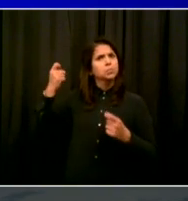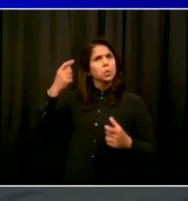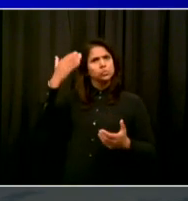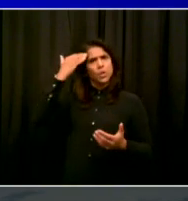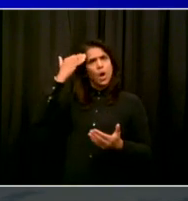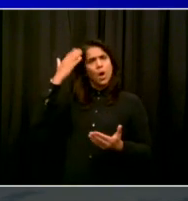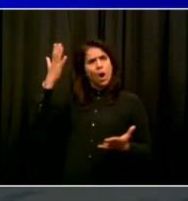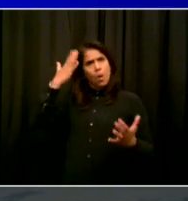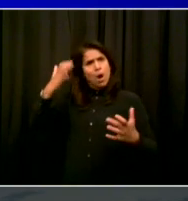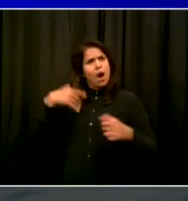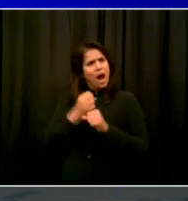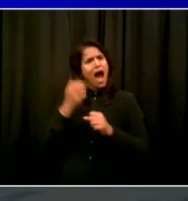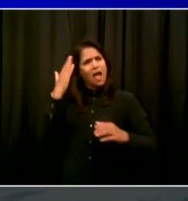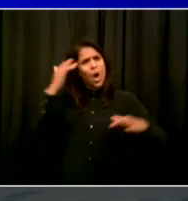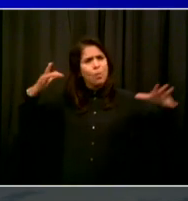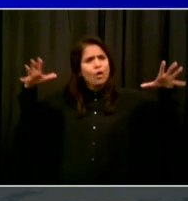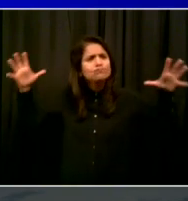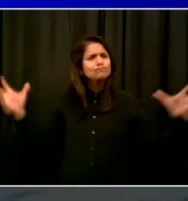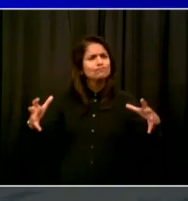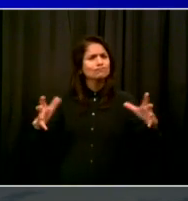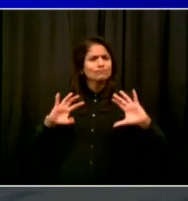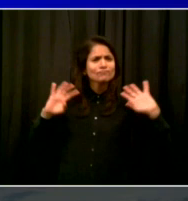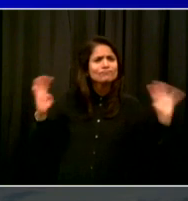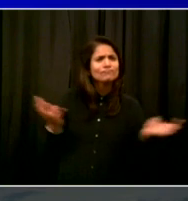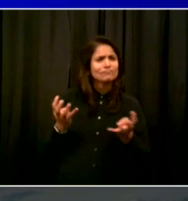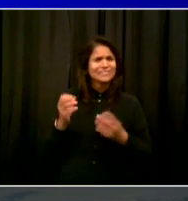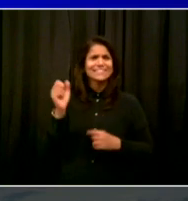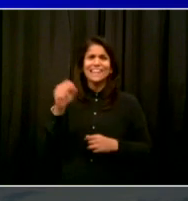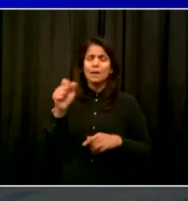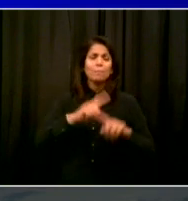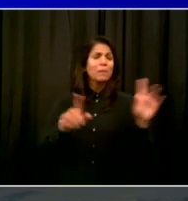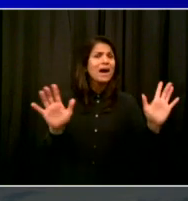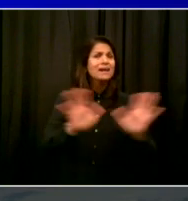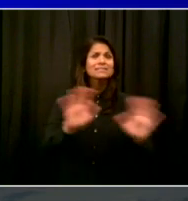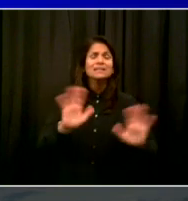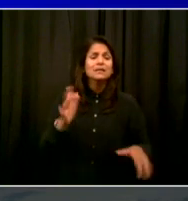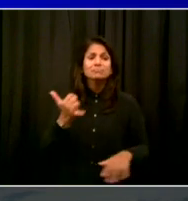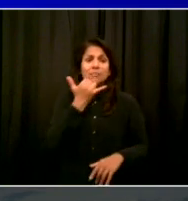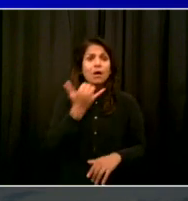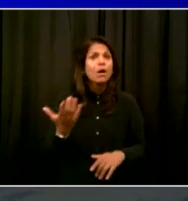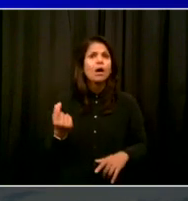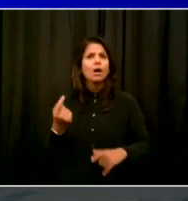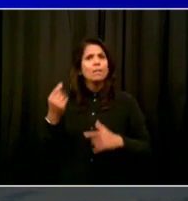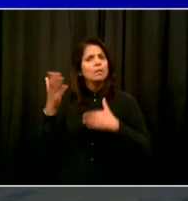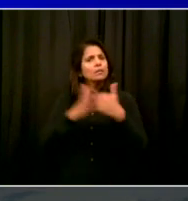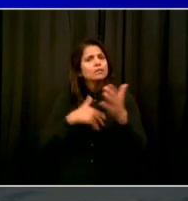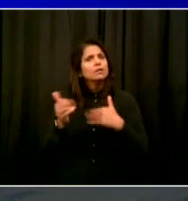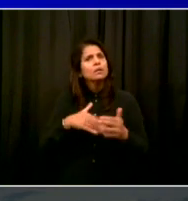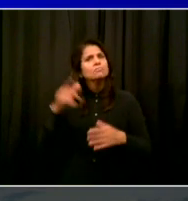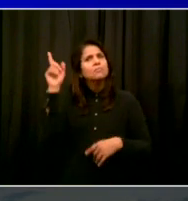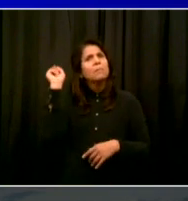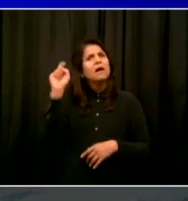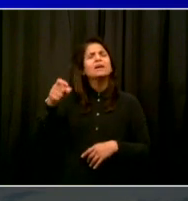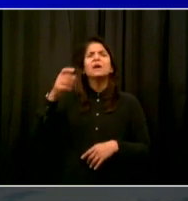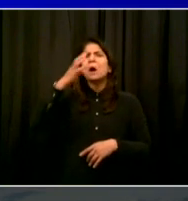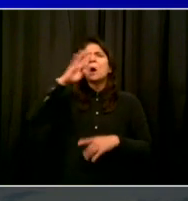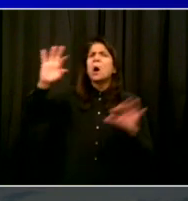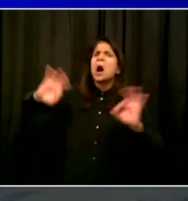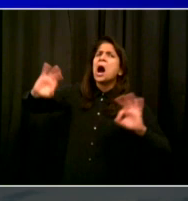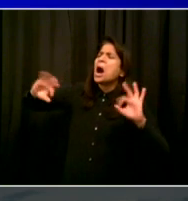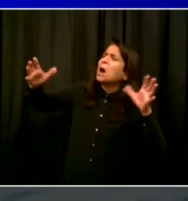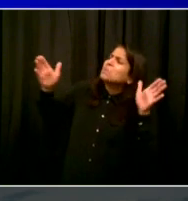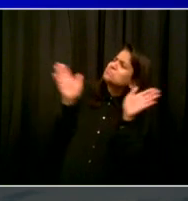virus spreads through social gatherings, even small get-togethers. And the cooler weather means drier